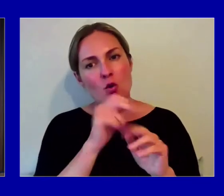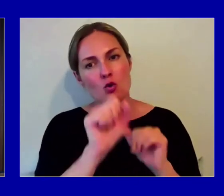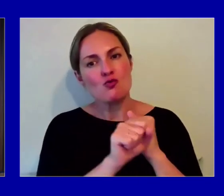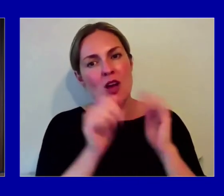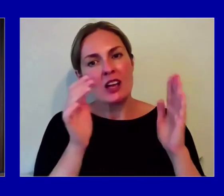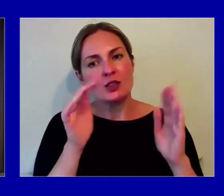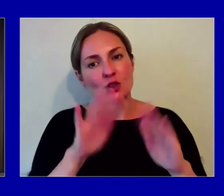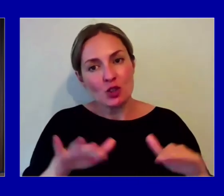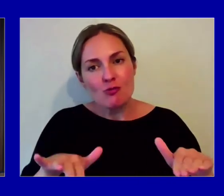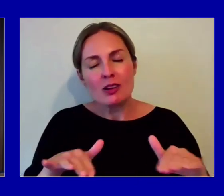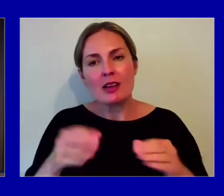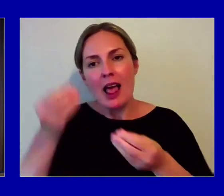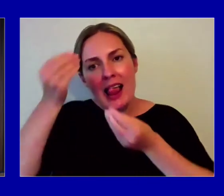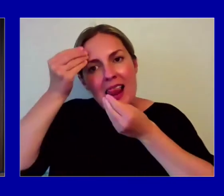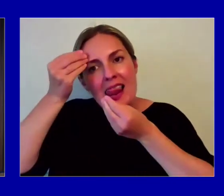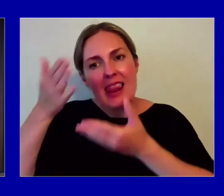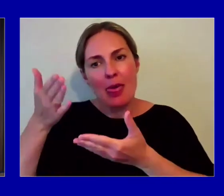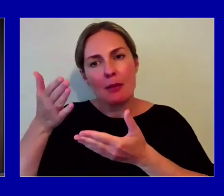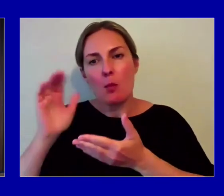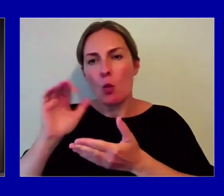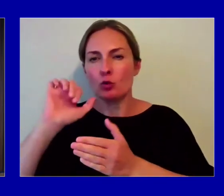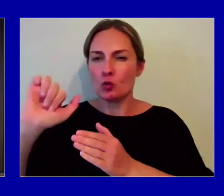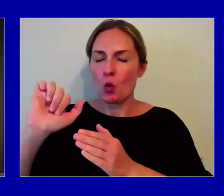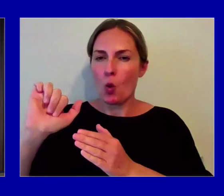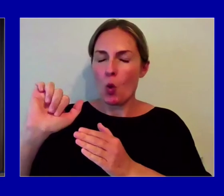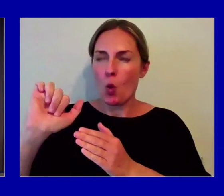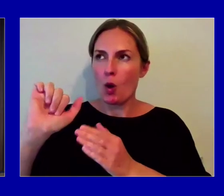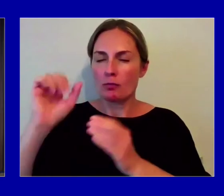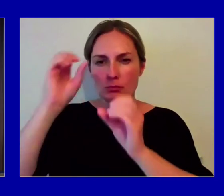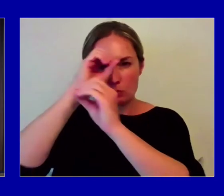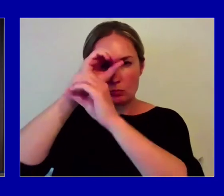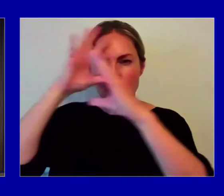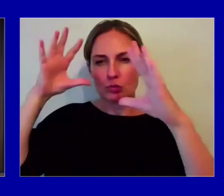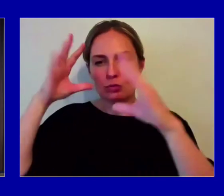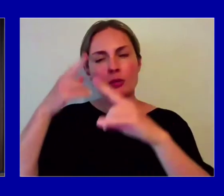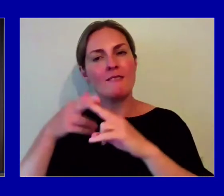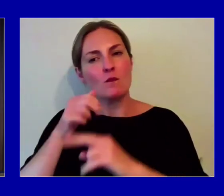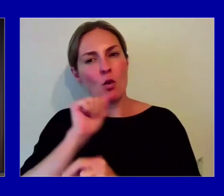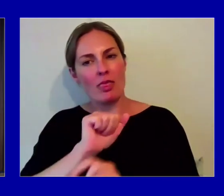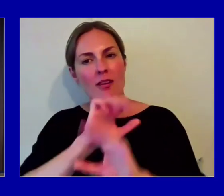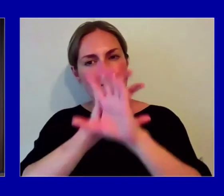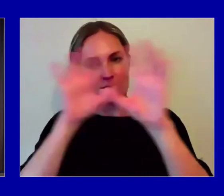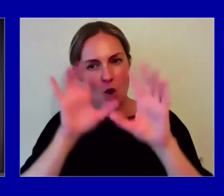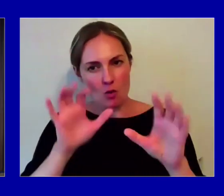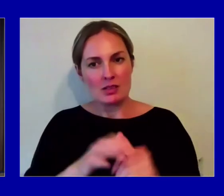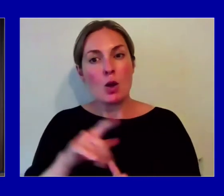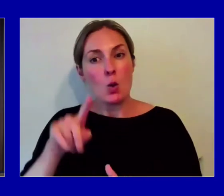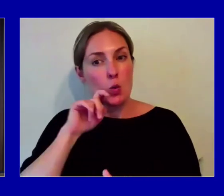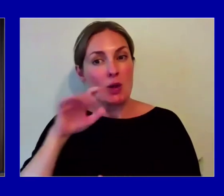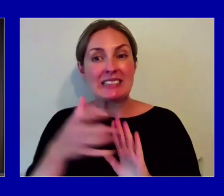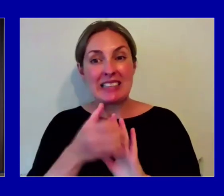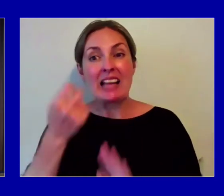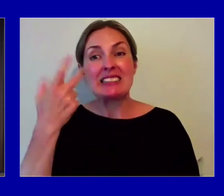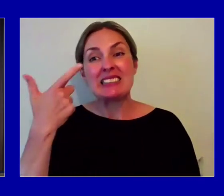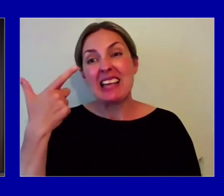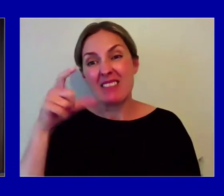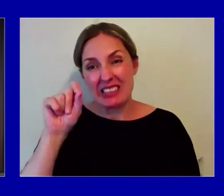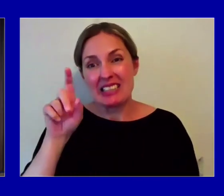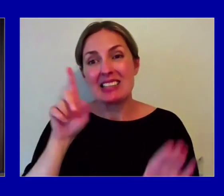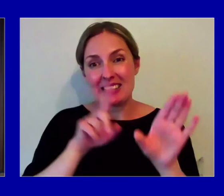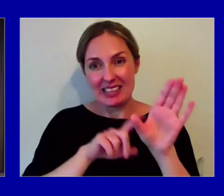70 years minimum, um, before we can change the forest back. Um, you know, governments only think three years ahead. Um,